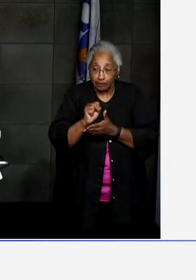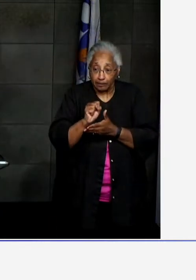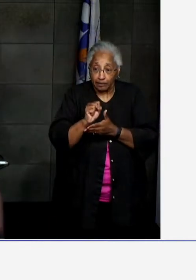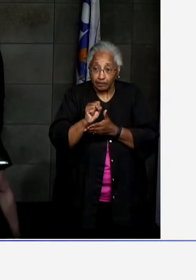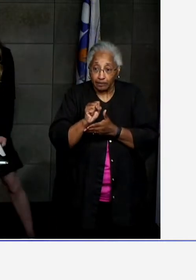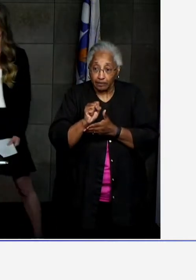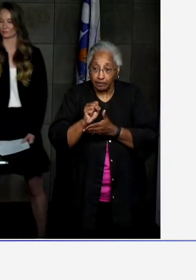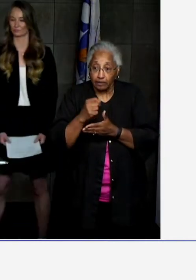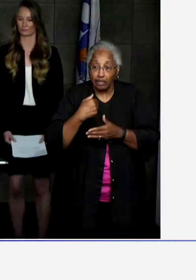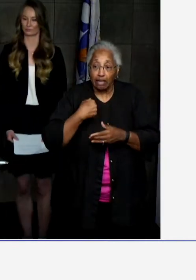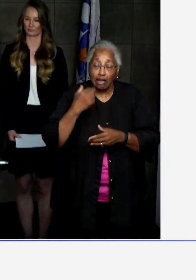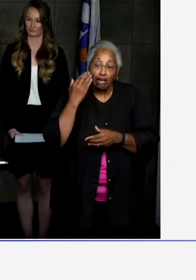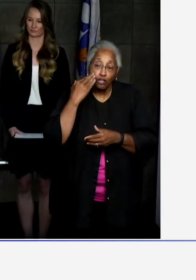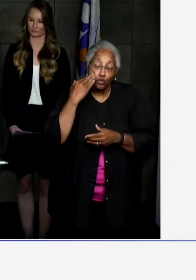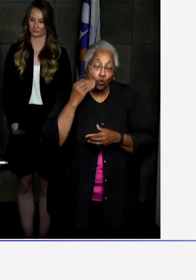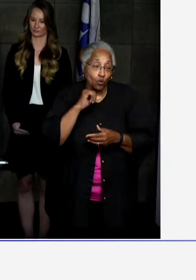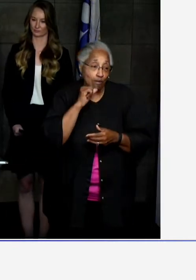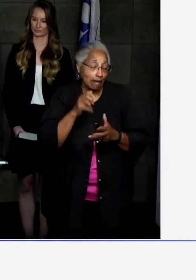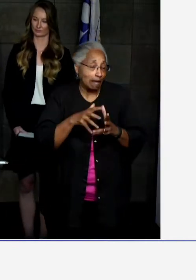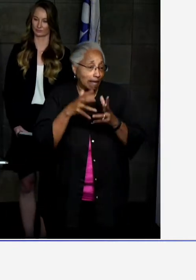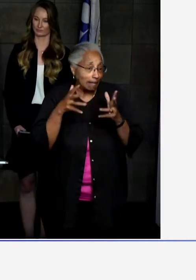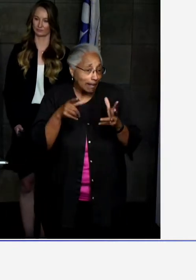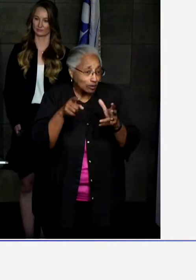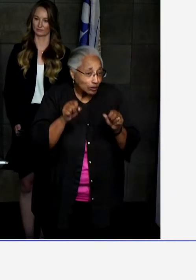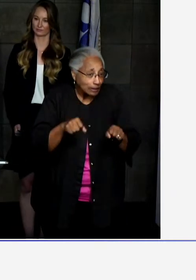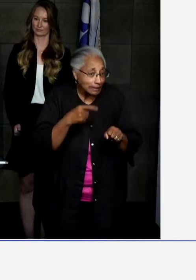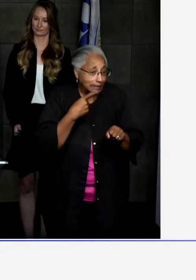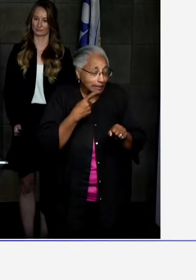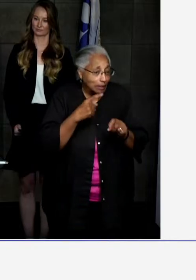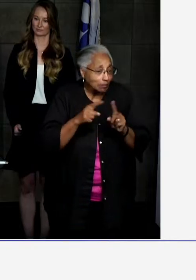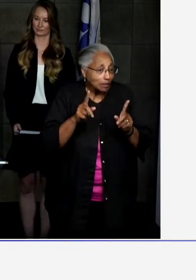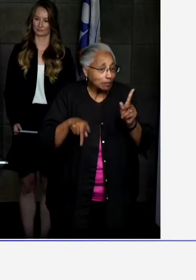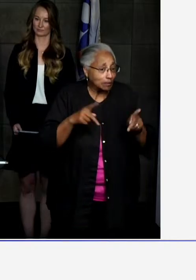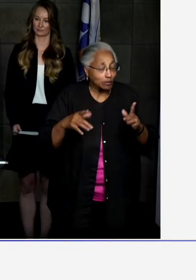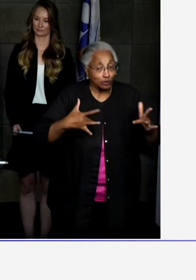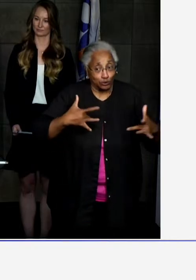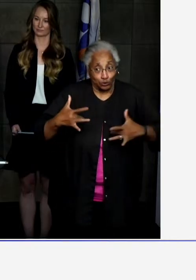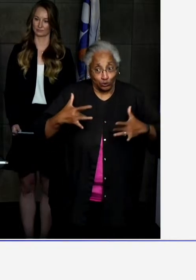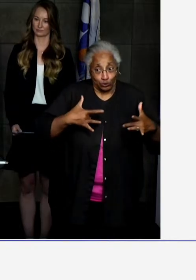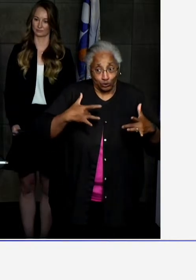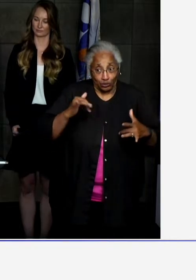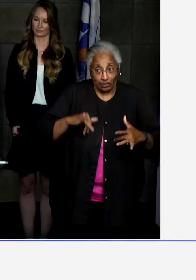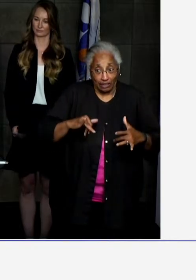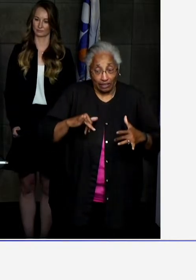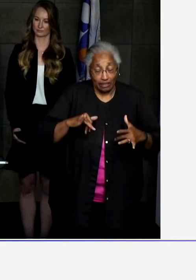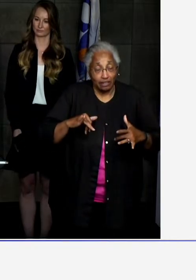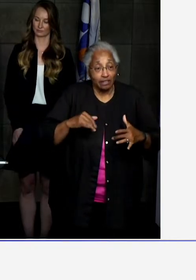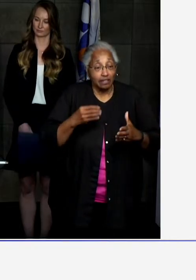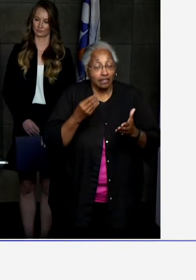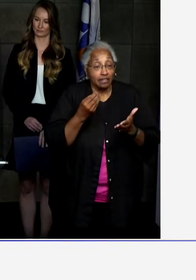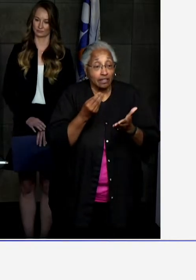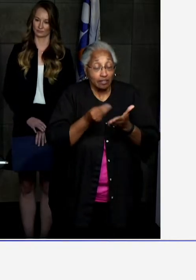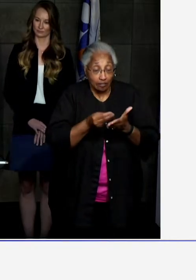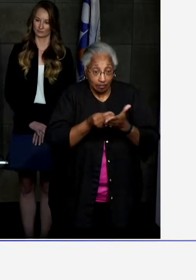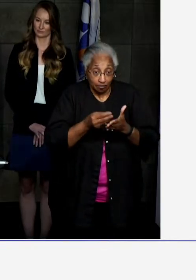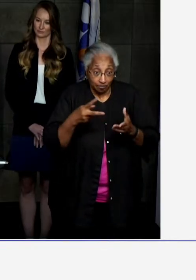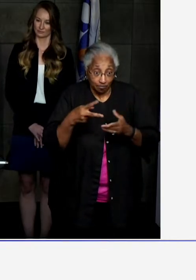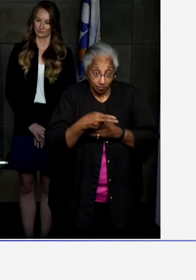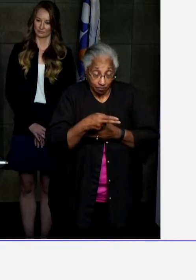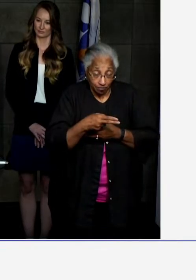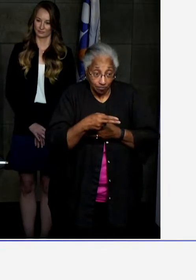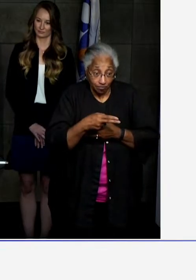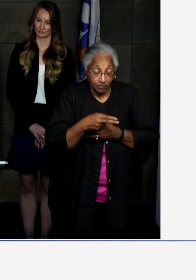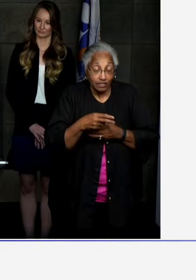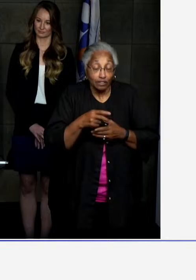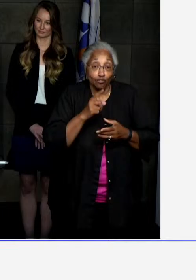know there's not much you can say, but people are concerned about the fact that the cuts have affected the local